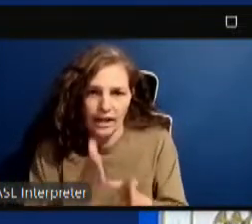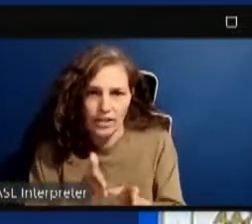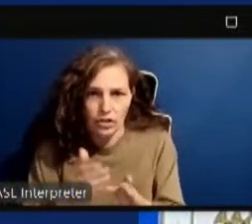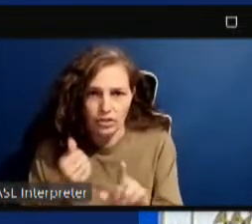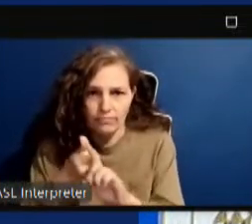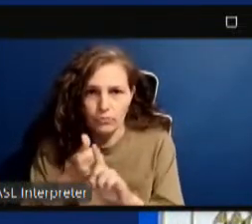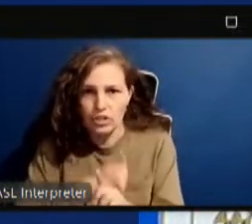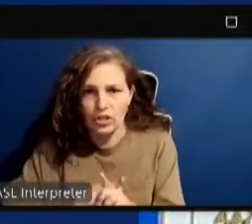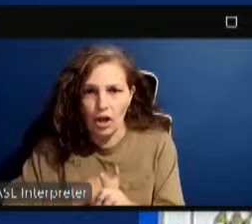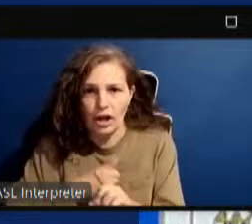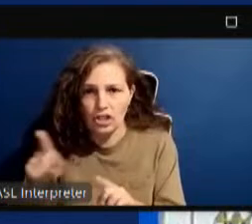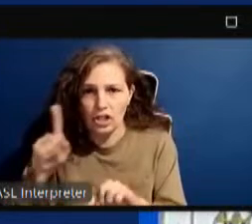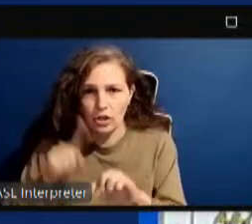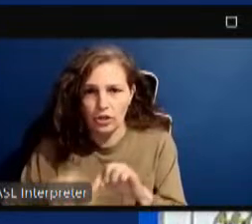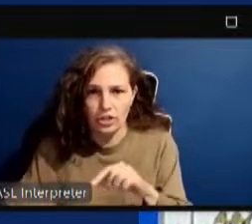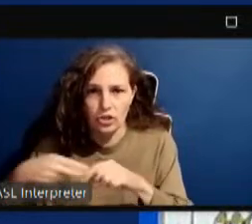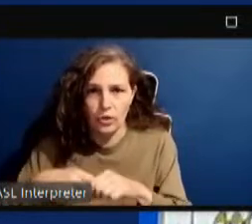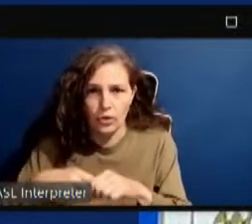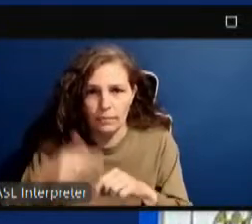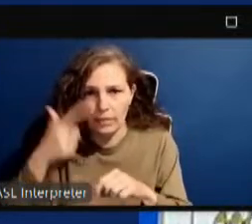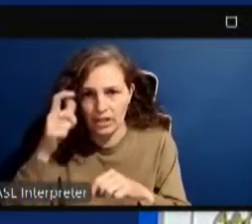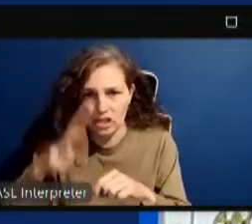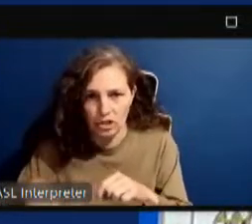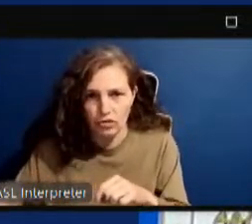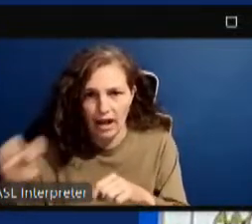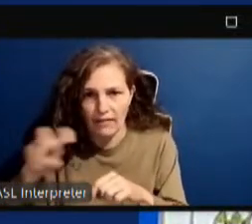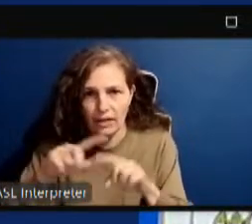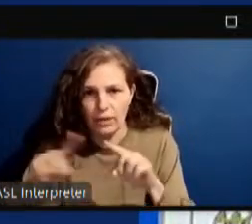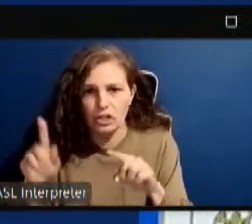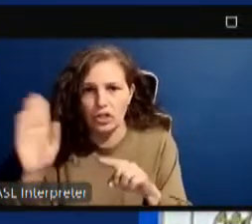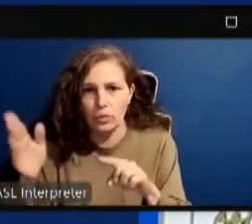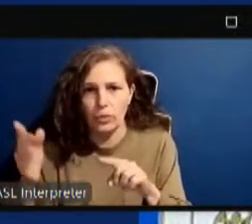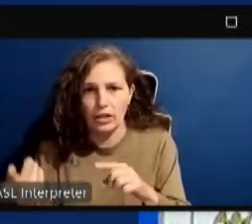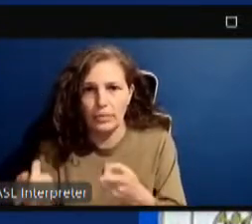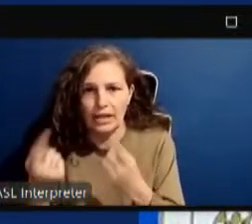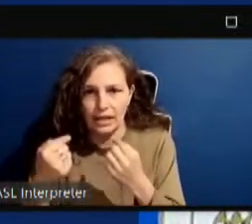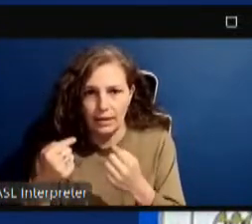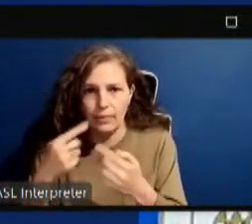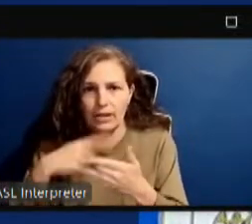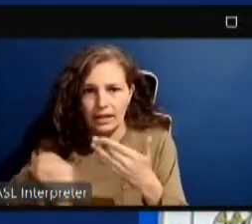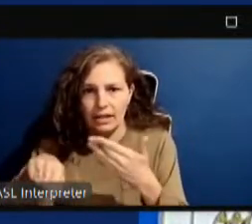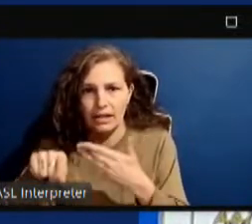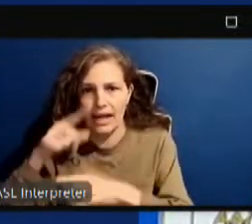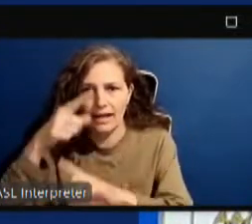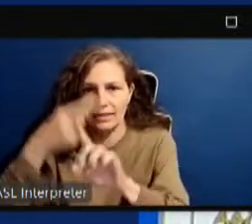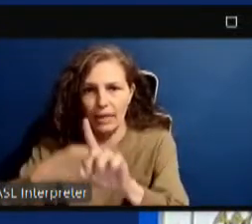back, but she will be here with you all next month. Thank you, and signing off.